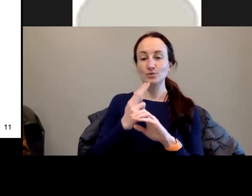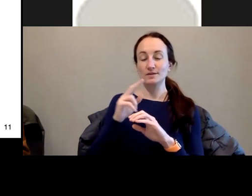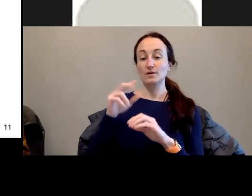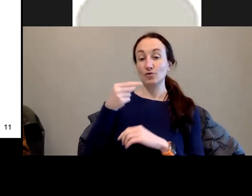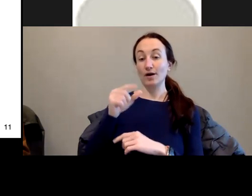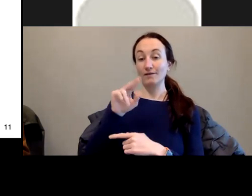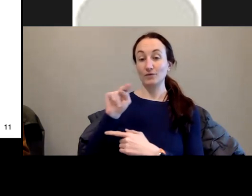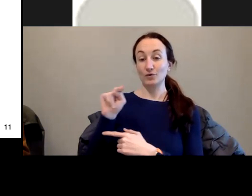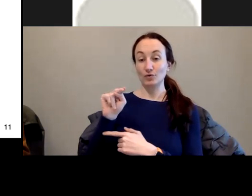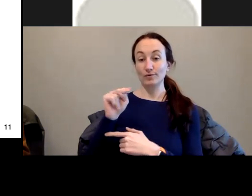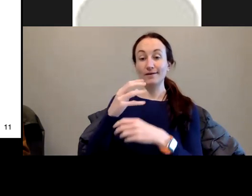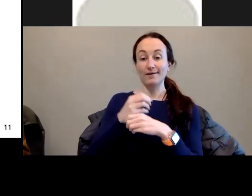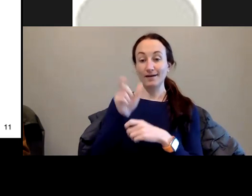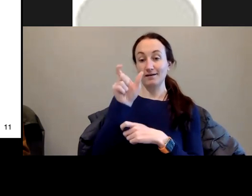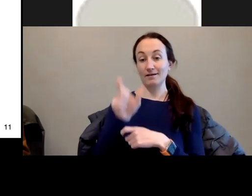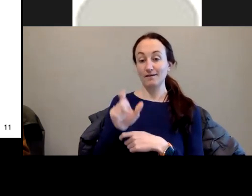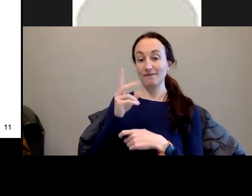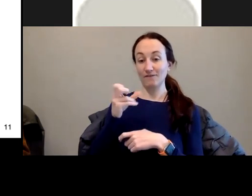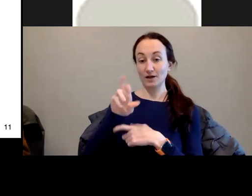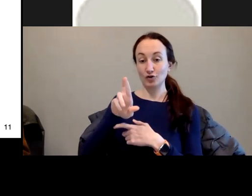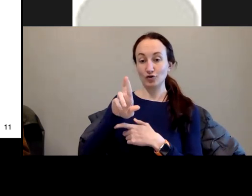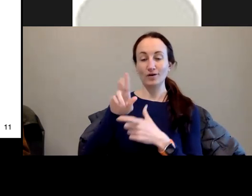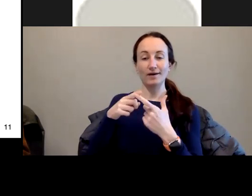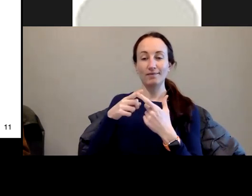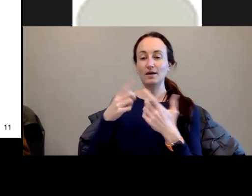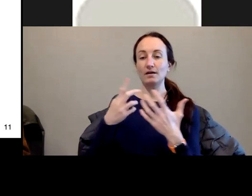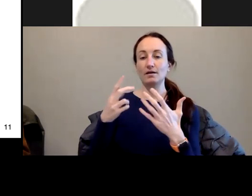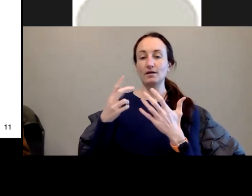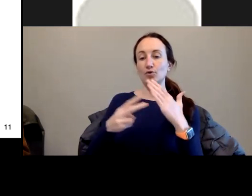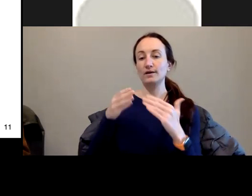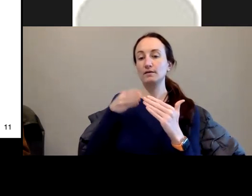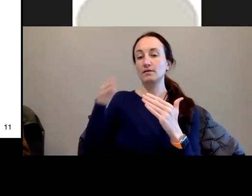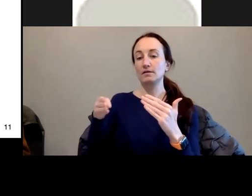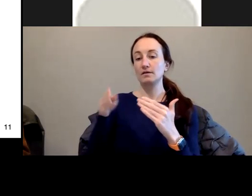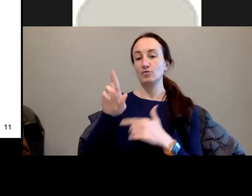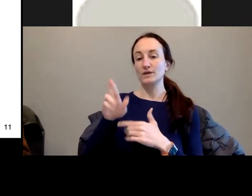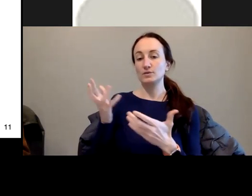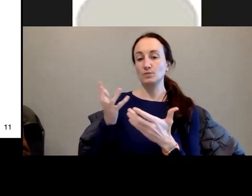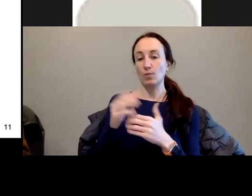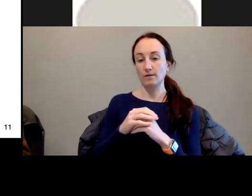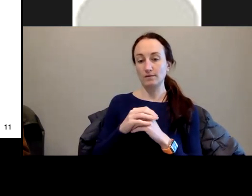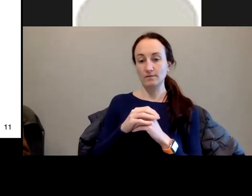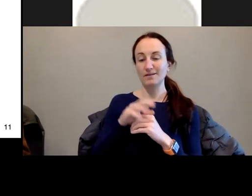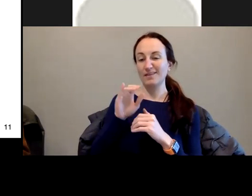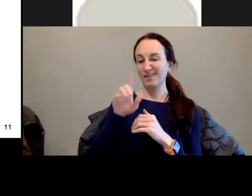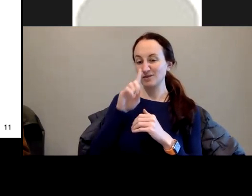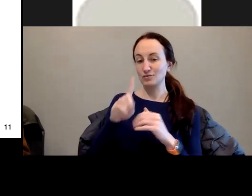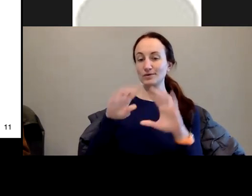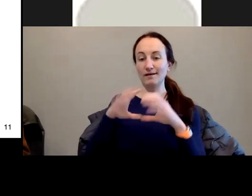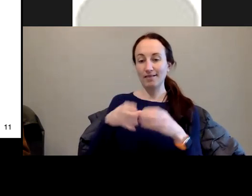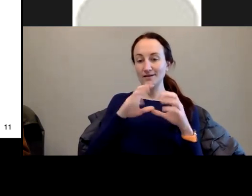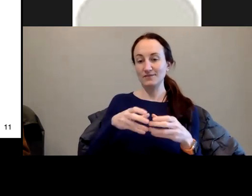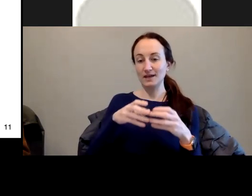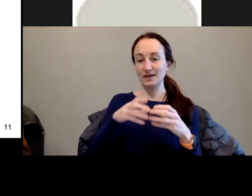network, and you get this vector. Then you predict what's the next residue, right? So this is basically a classification task. You